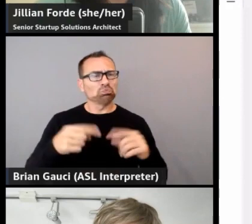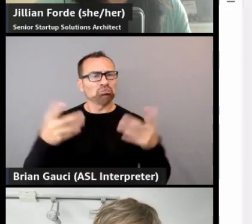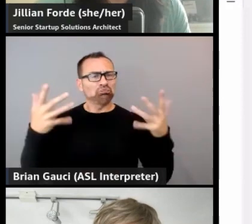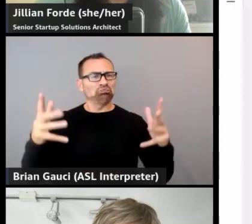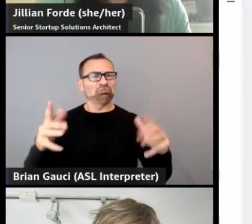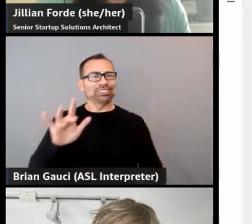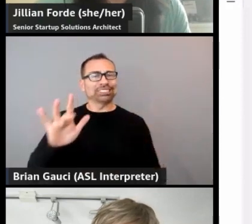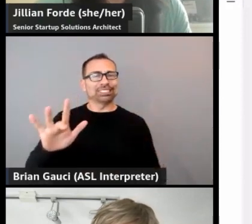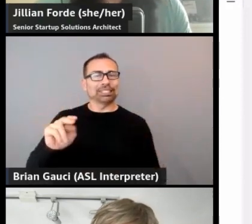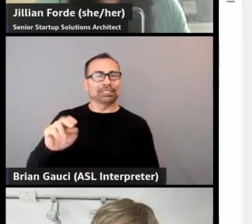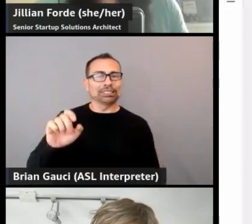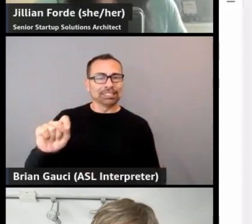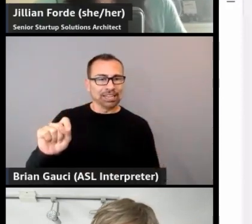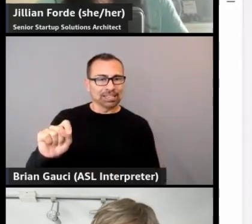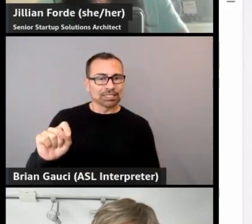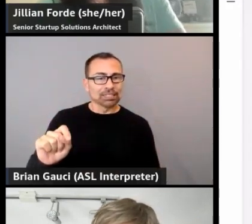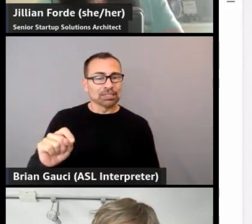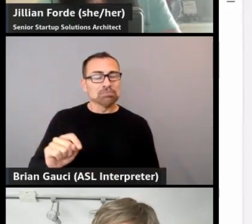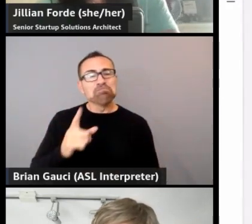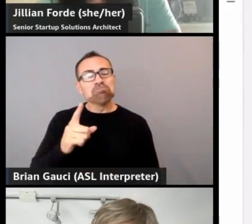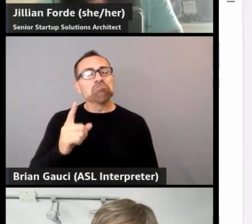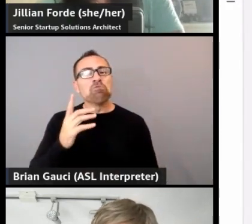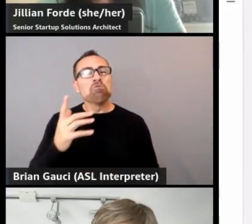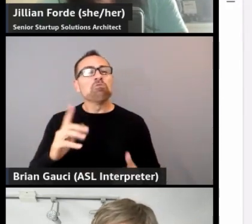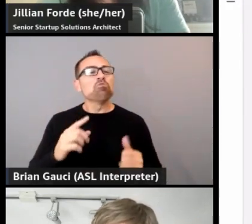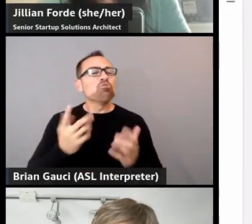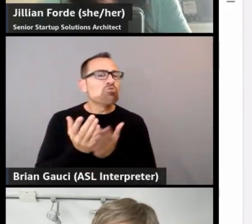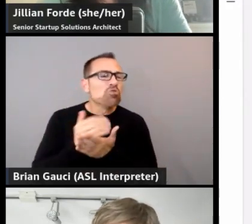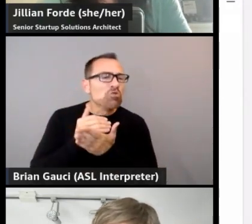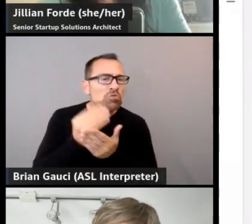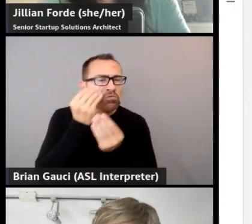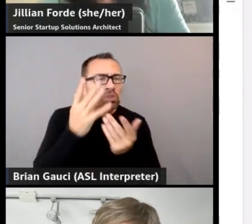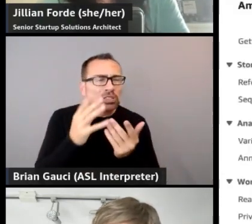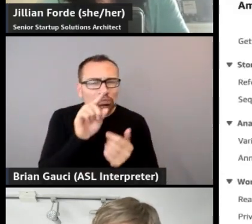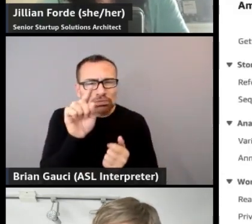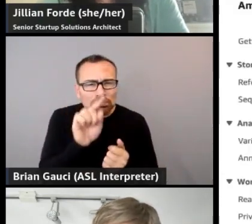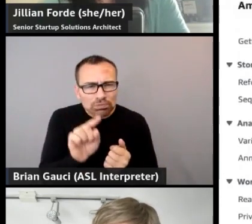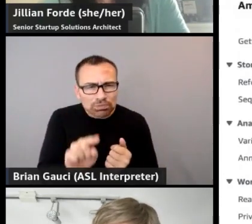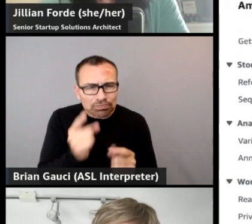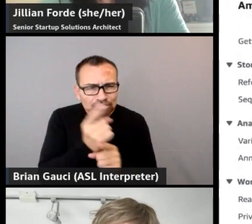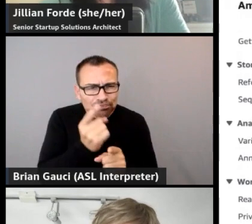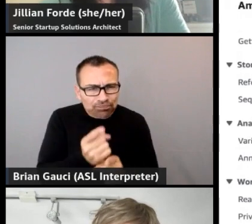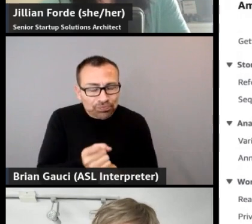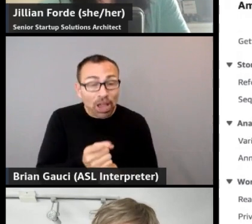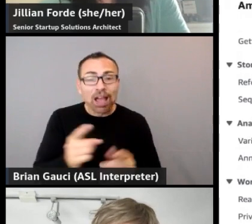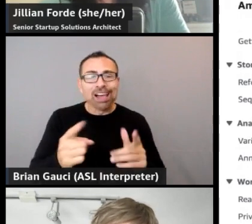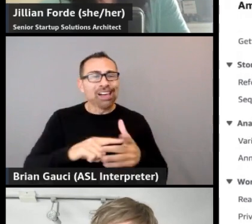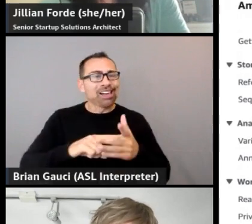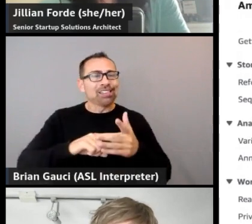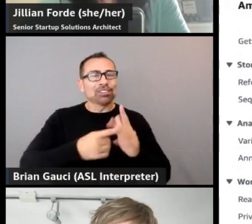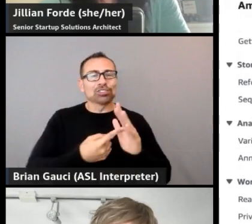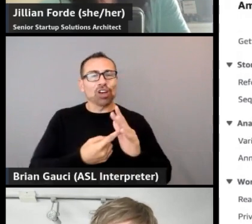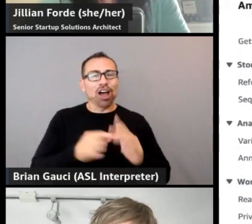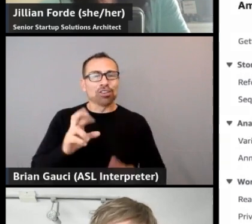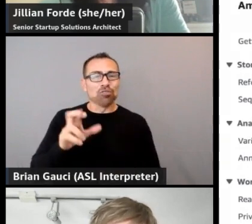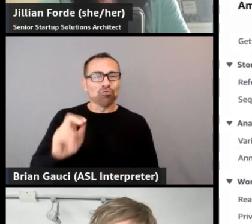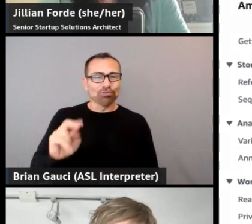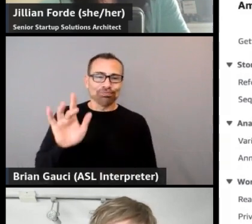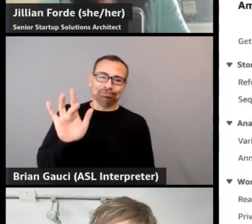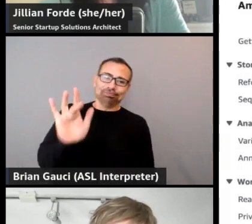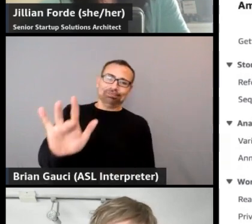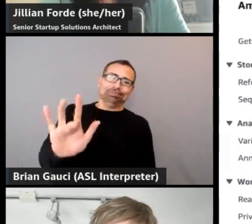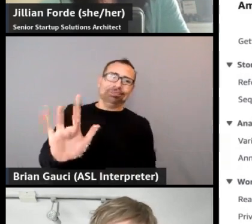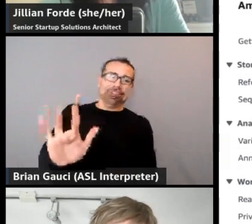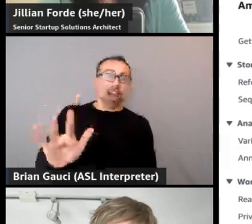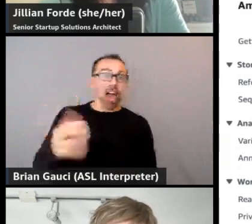on next, you review the information you have inputted in, and you click on start run, and that's it. And now you got a run